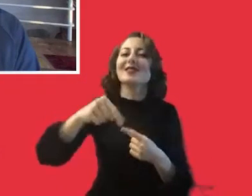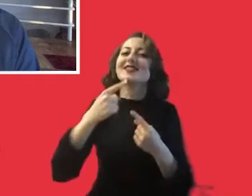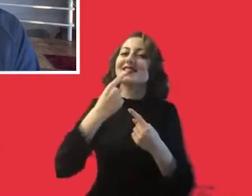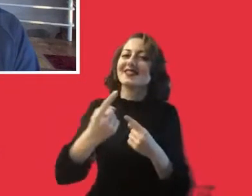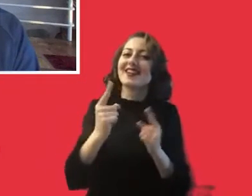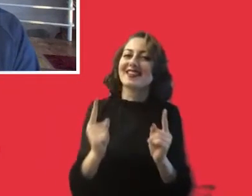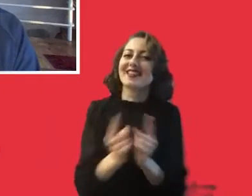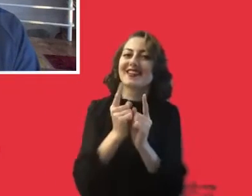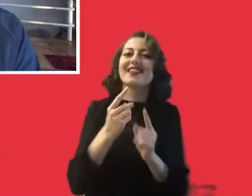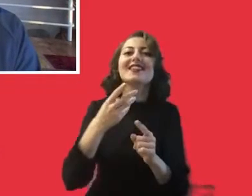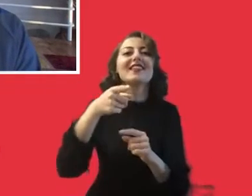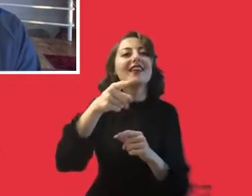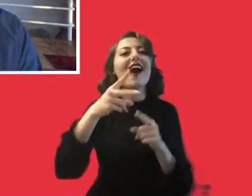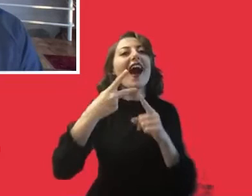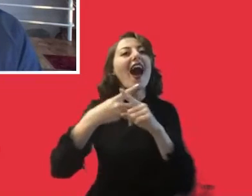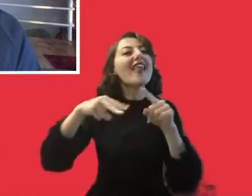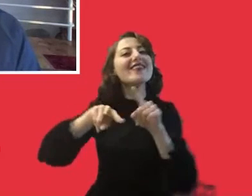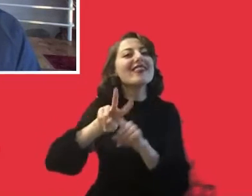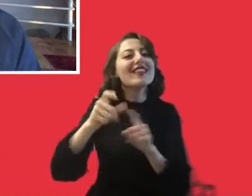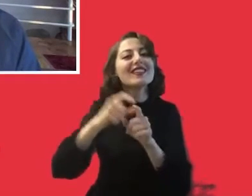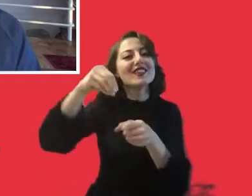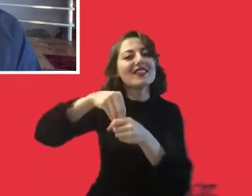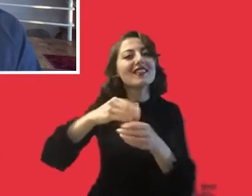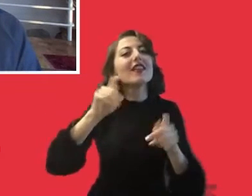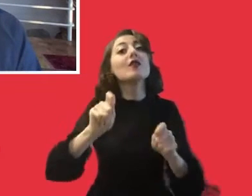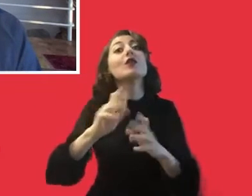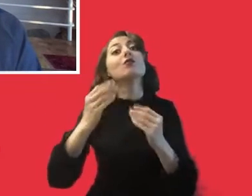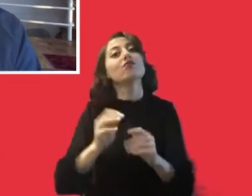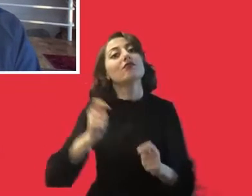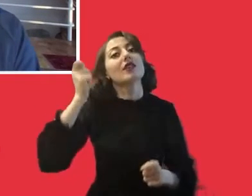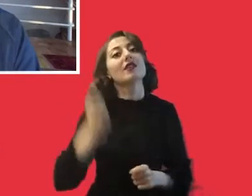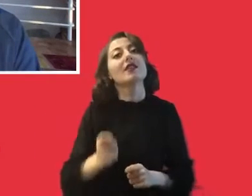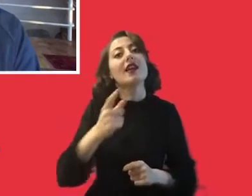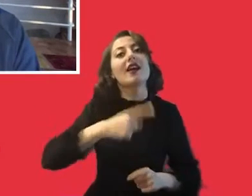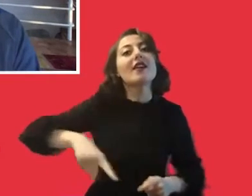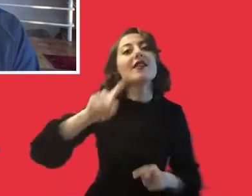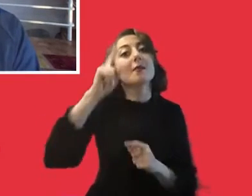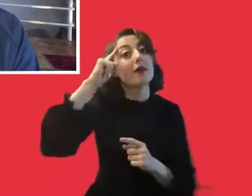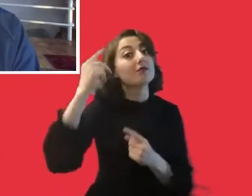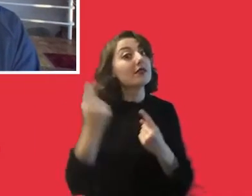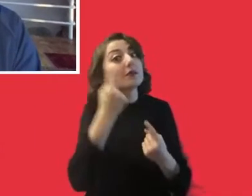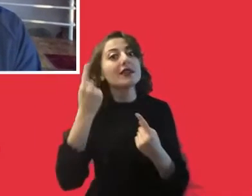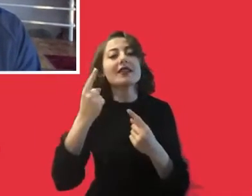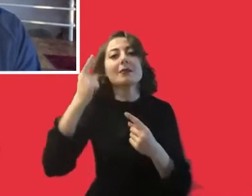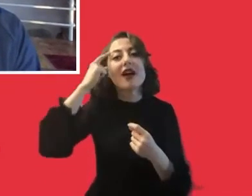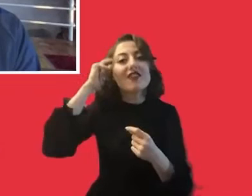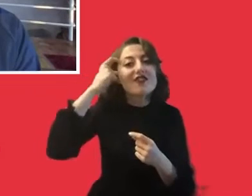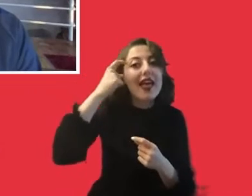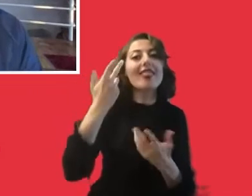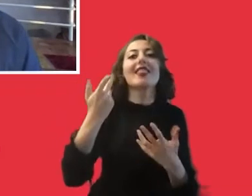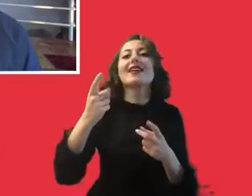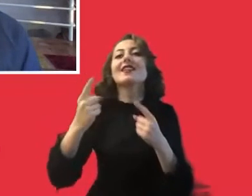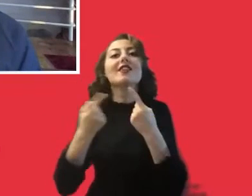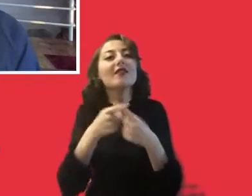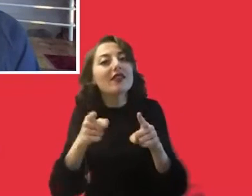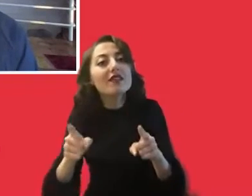And for AYDER and for Ercan, I'm always thinking like this. They are just giving us a shower